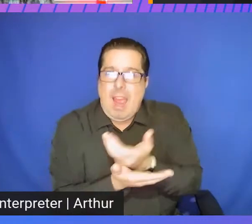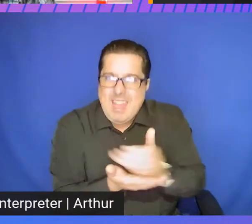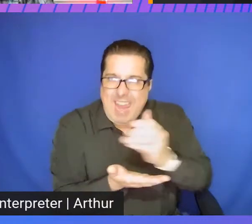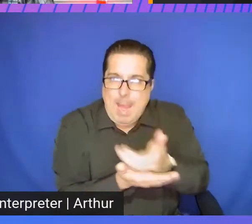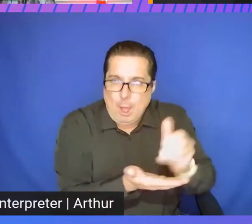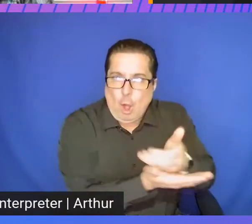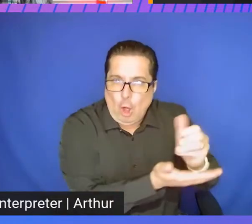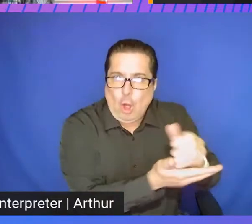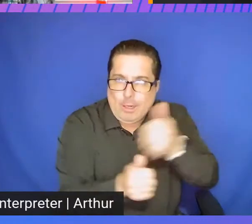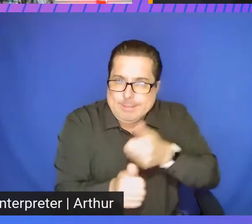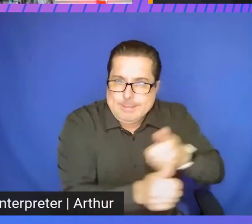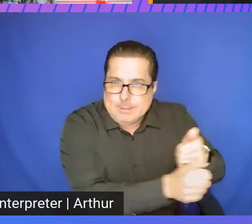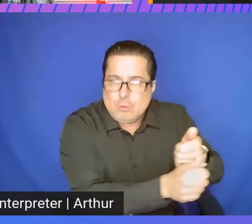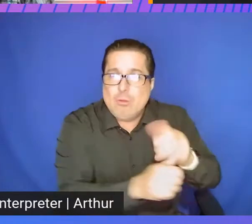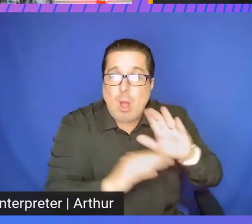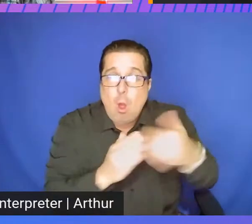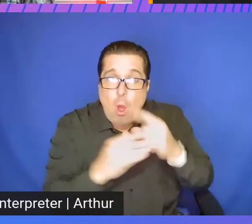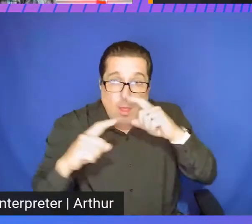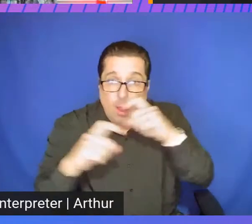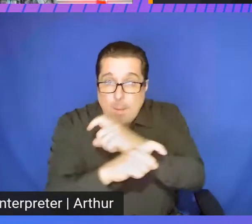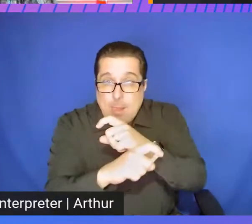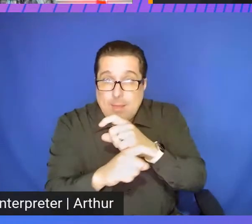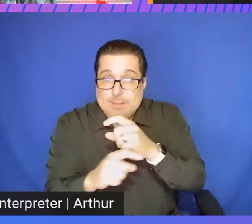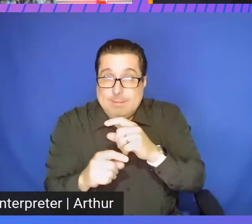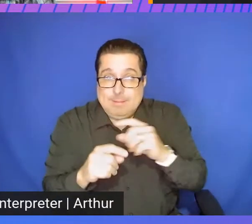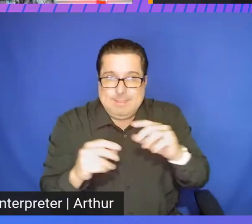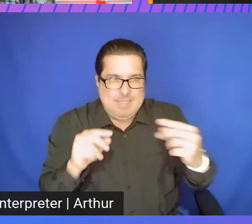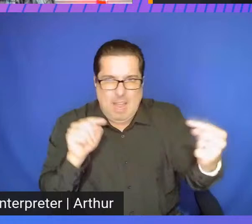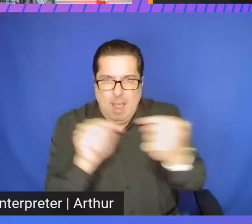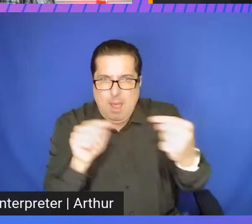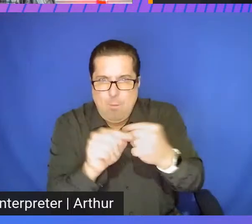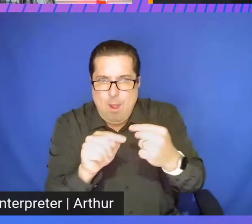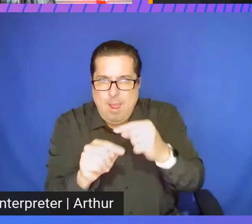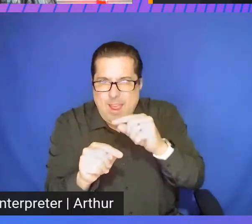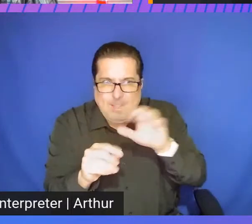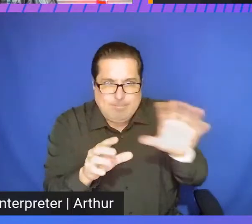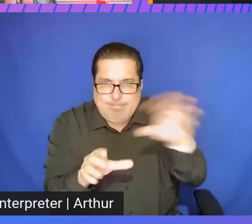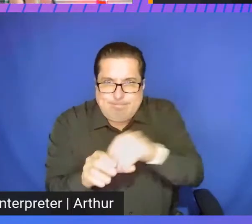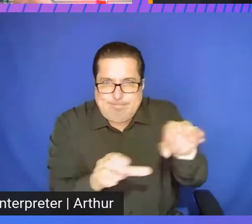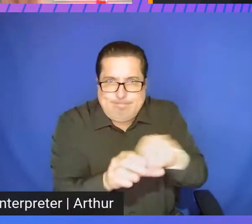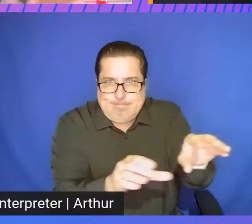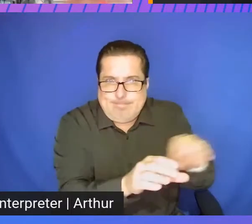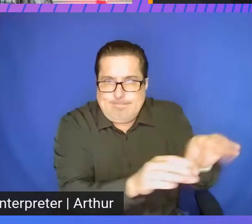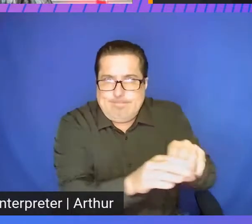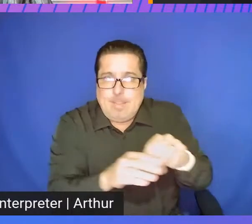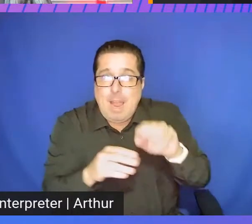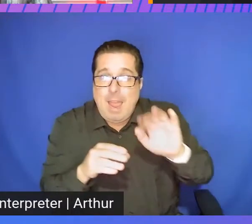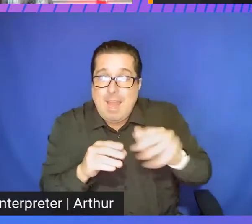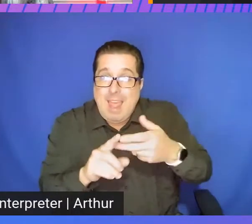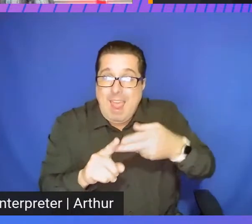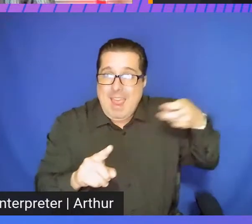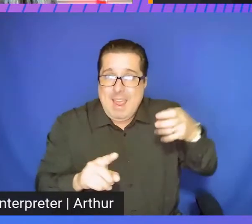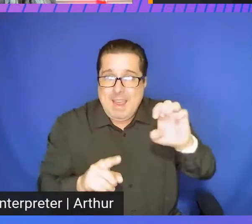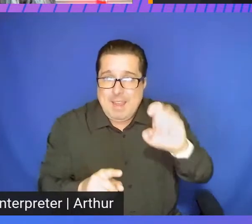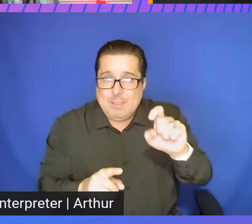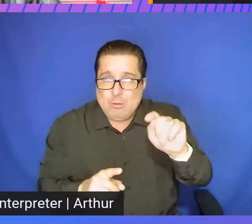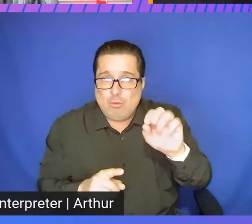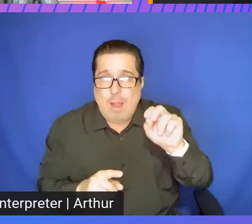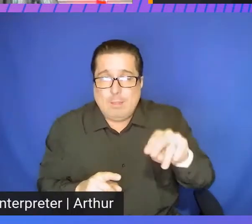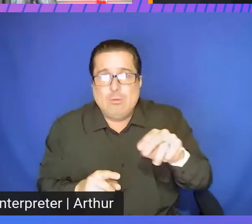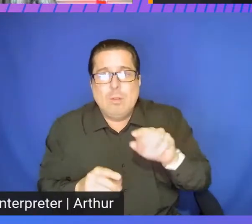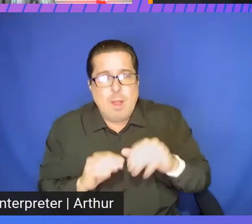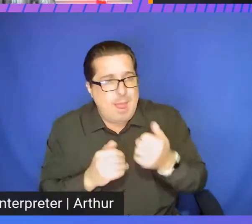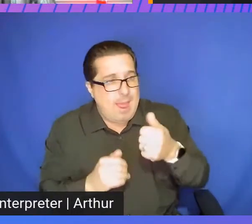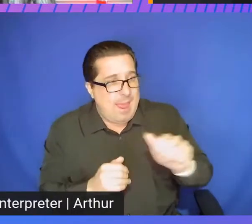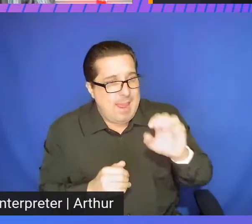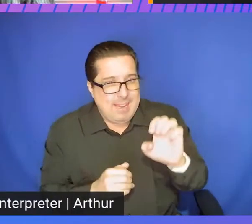of the complexity inside that image. And it gave us the right level of abstraction where we could still have some control over the EC2